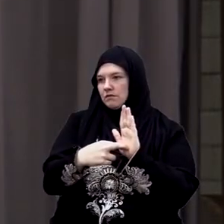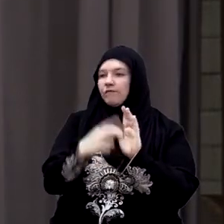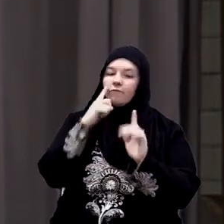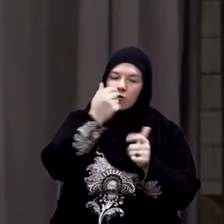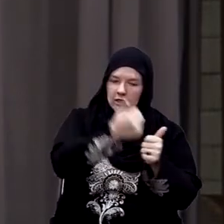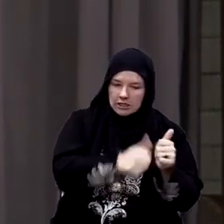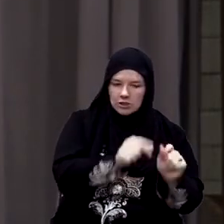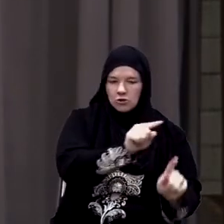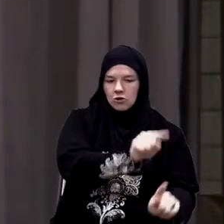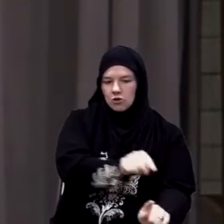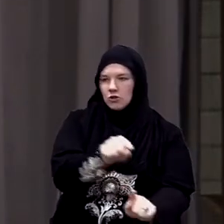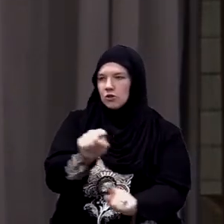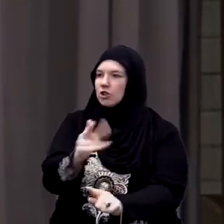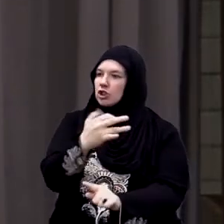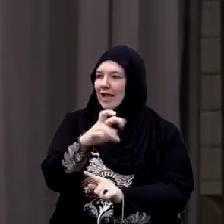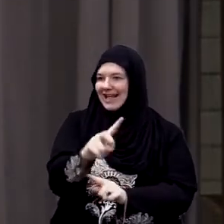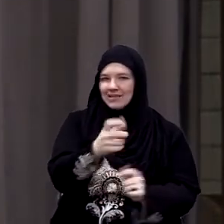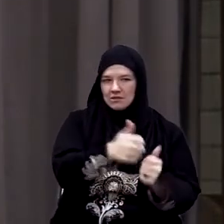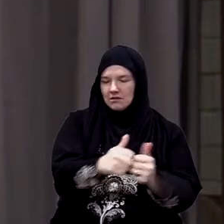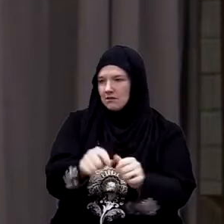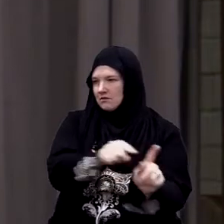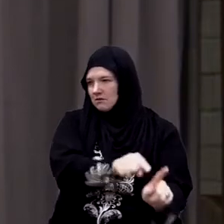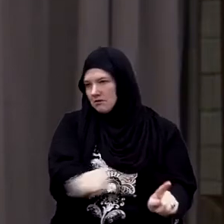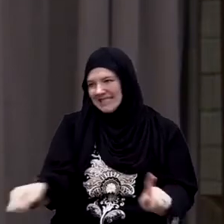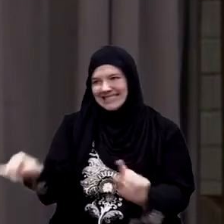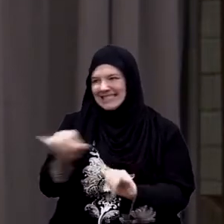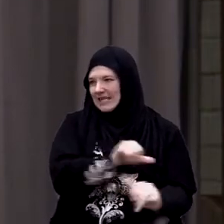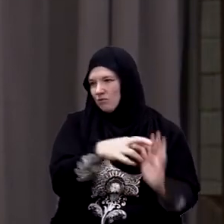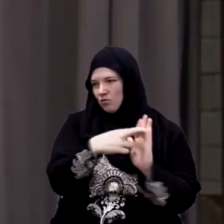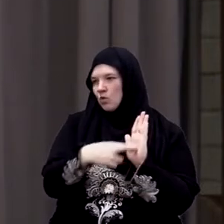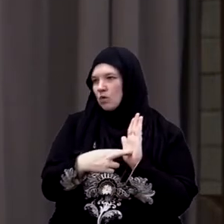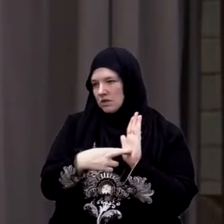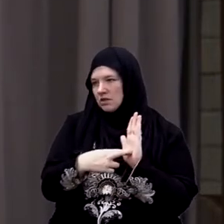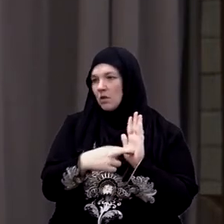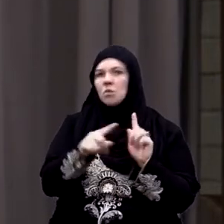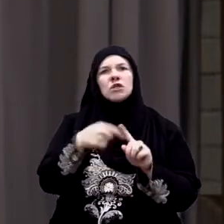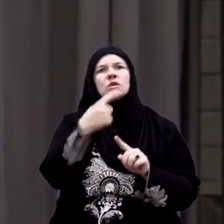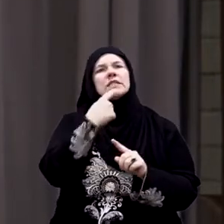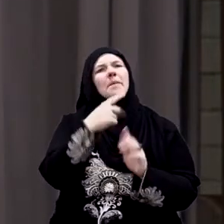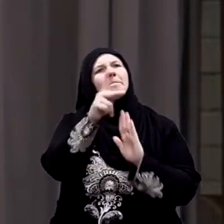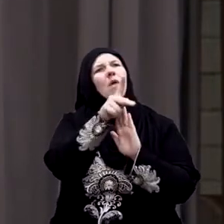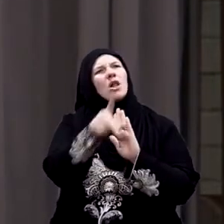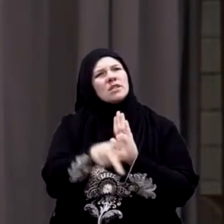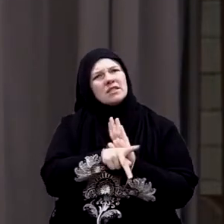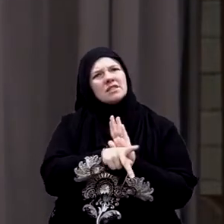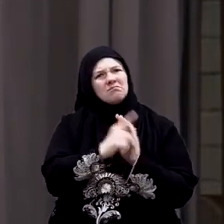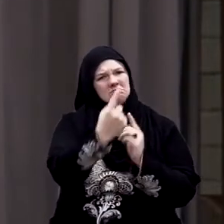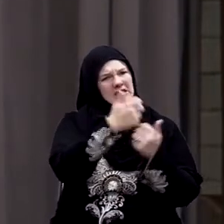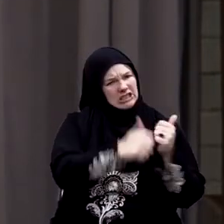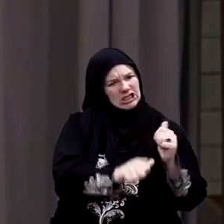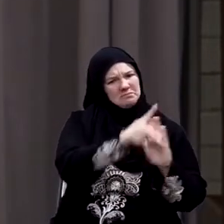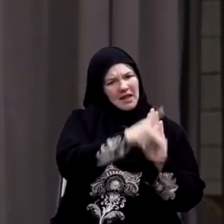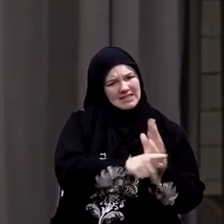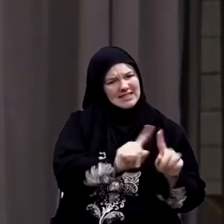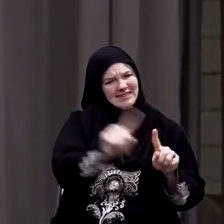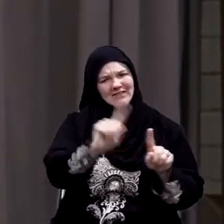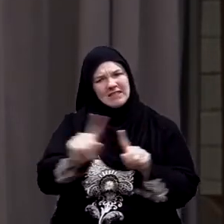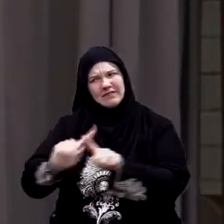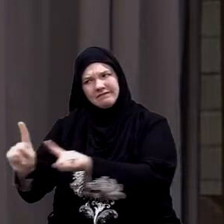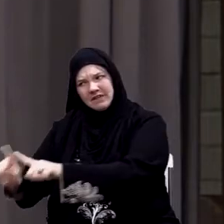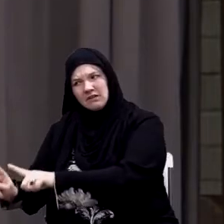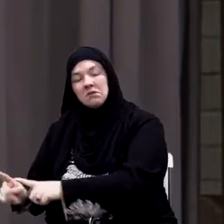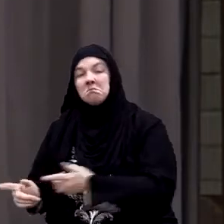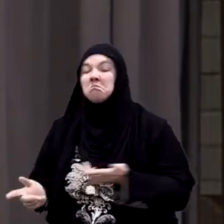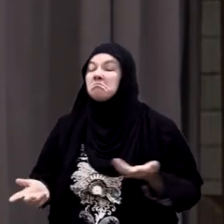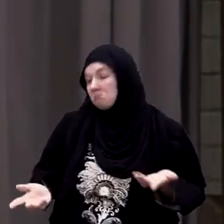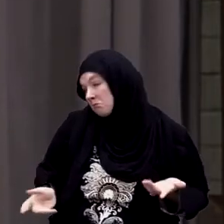child. How come you say each child when you say it's a policy? Well, a policy is a